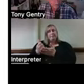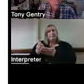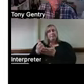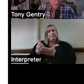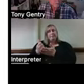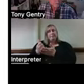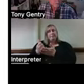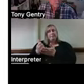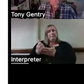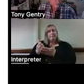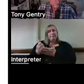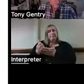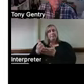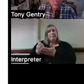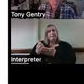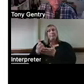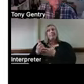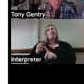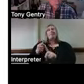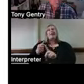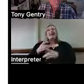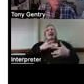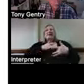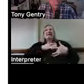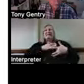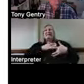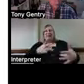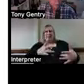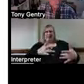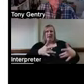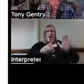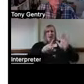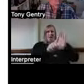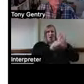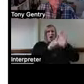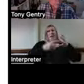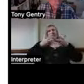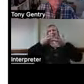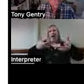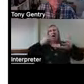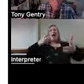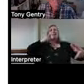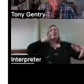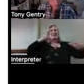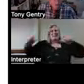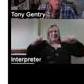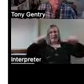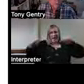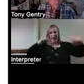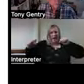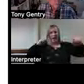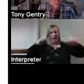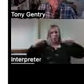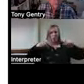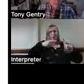smoke alarms. Rather than going screaming at you with a fire alarm when they sniff smoke, what